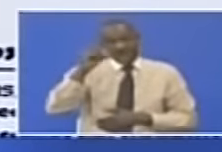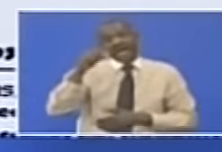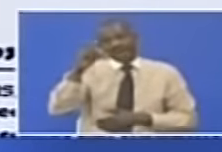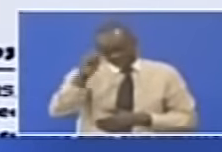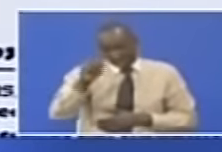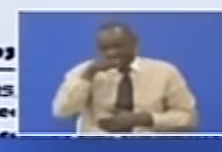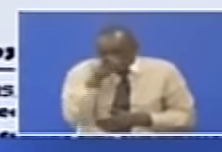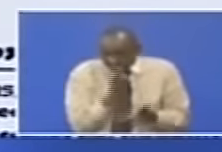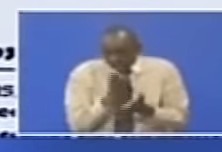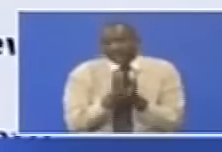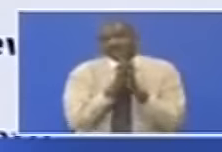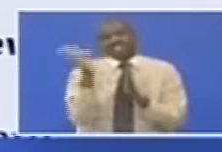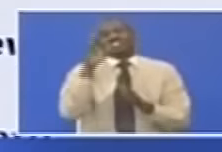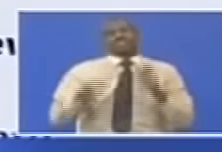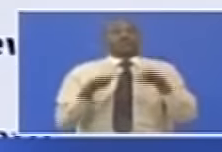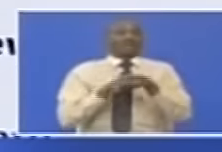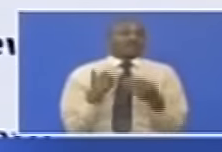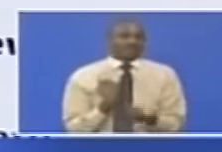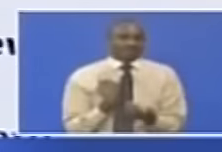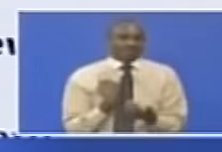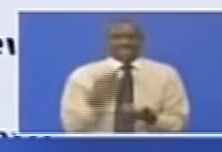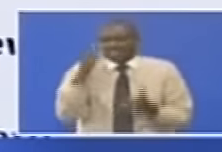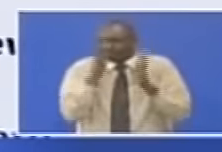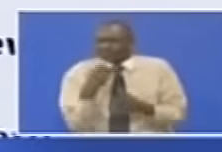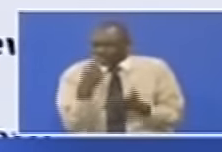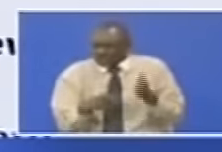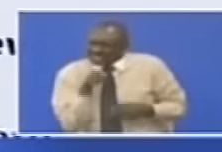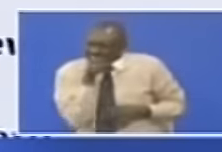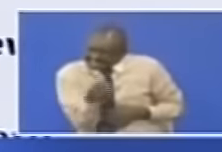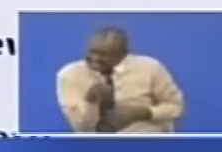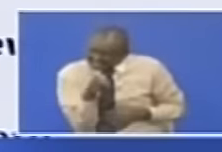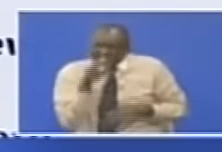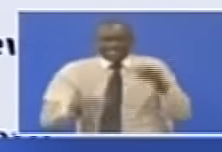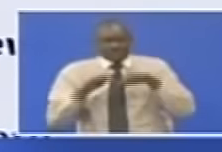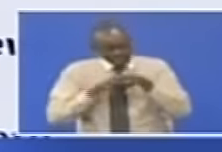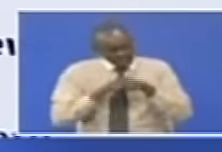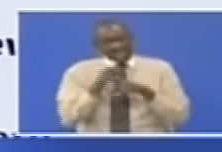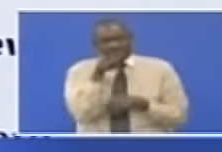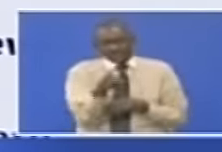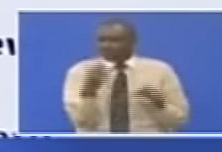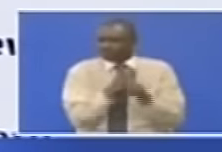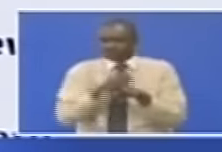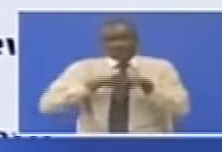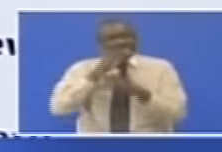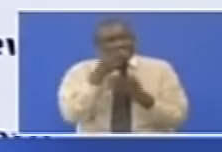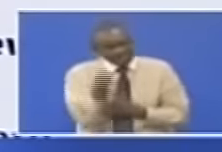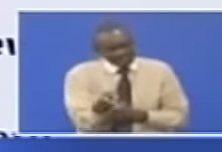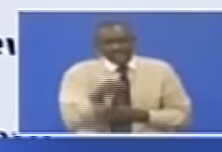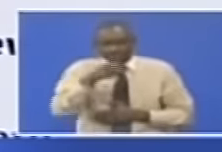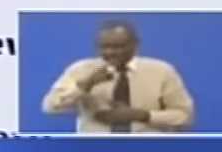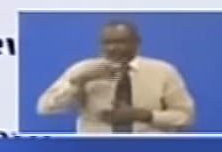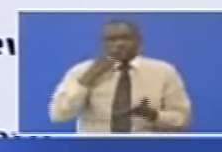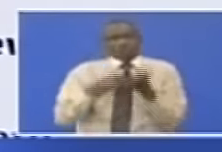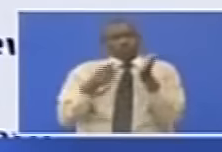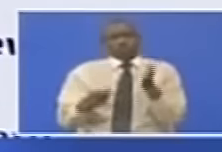Morgan Chase Bank branch in South Africa. The consultant argues the South African branch could not receive the Eurobond deposits since its balance sheet